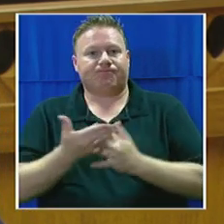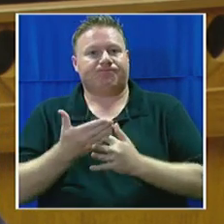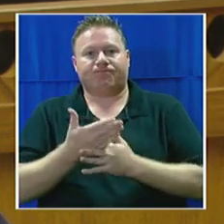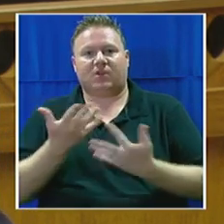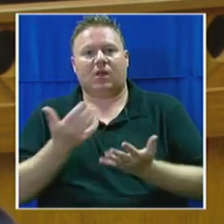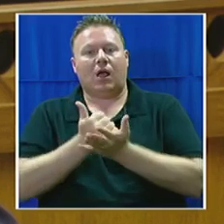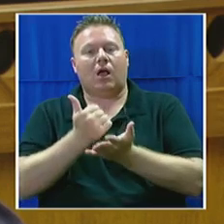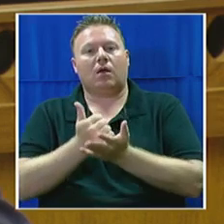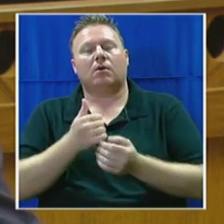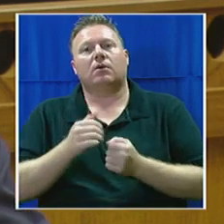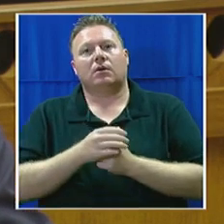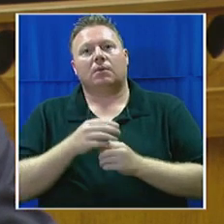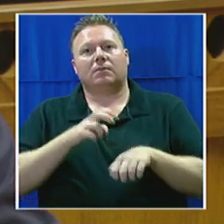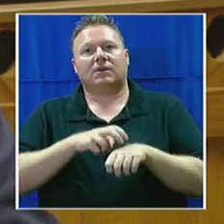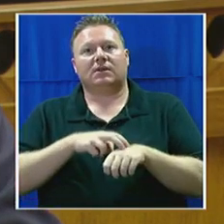its taxpayers.